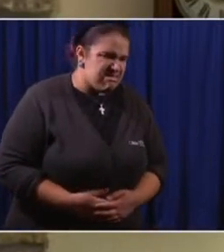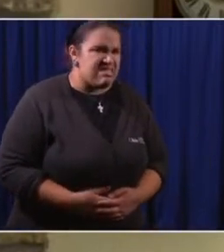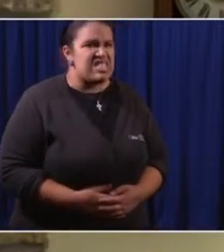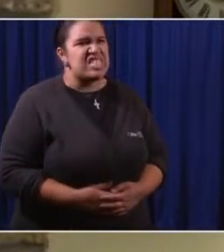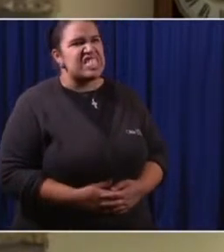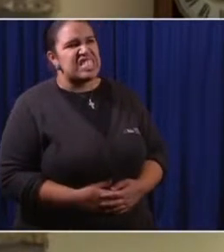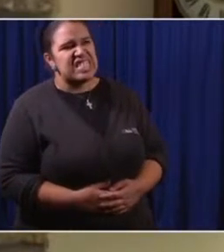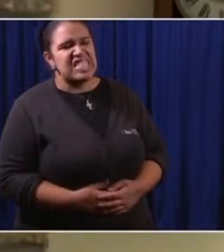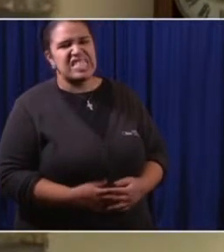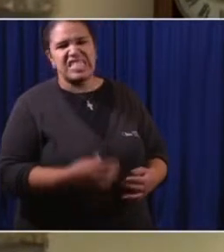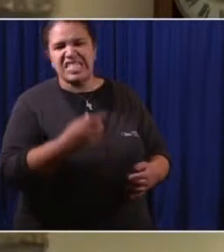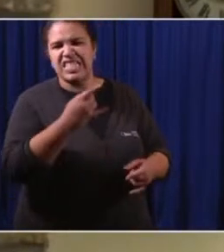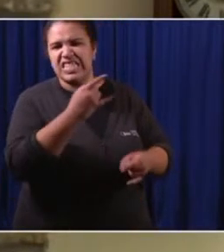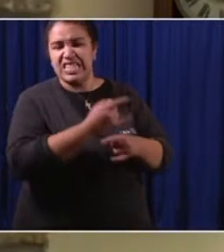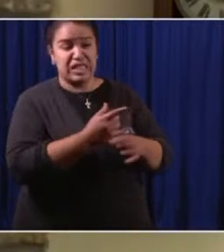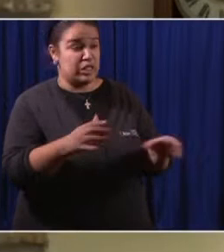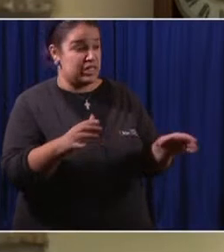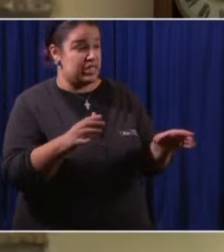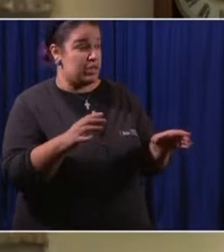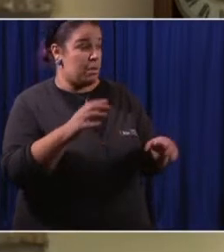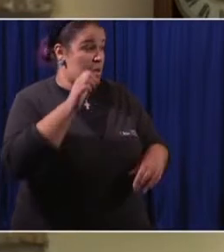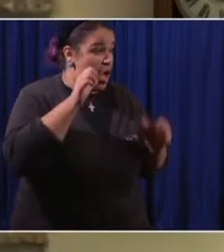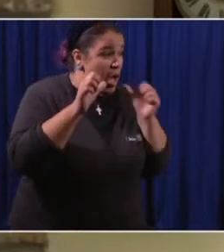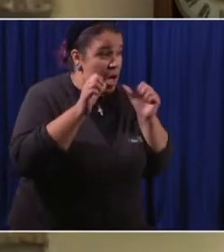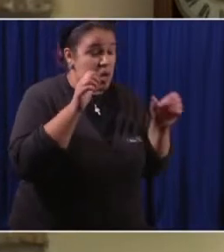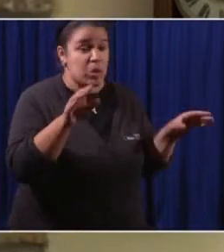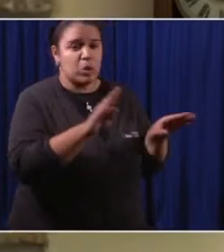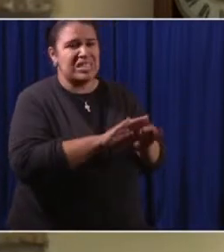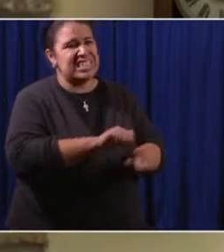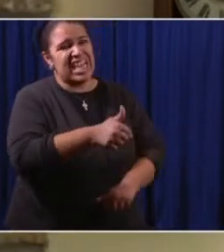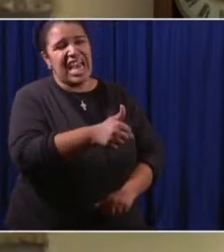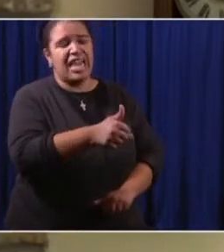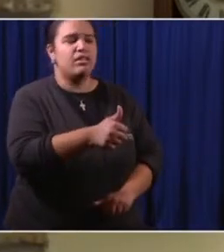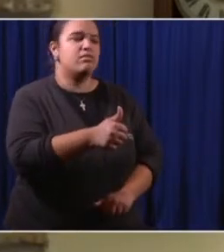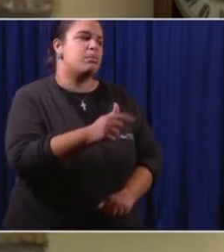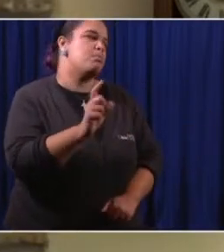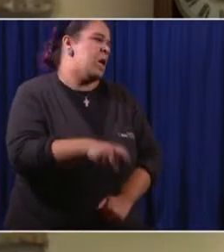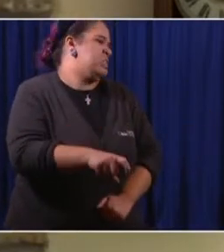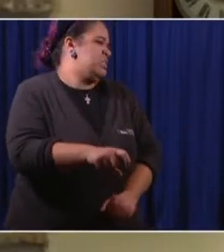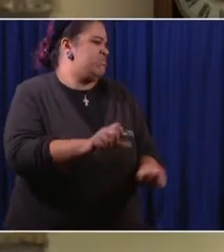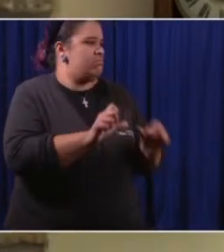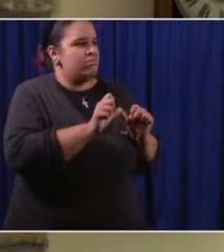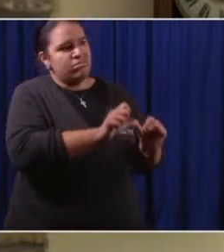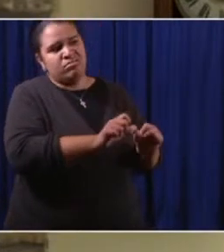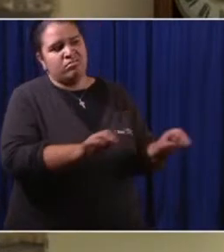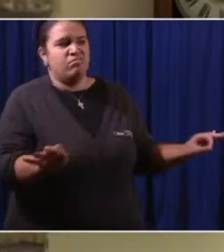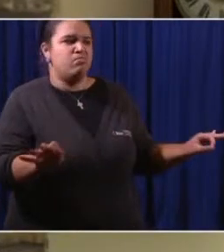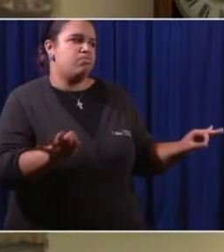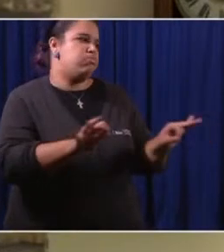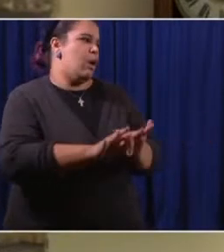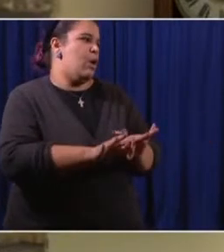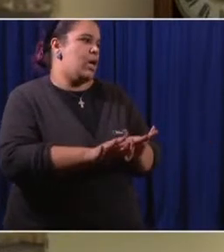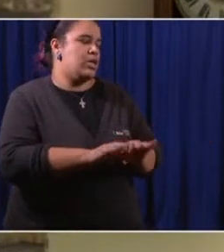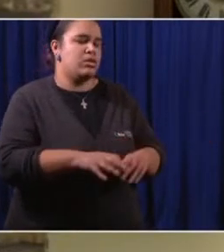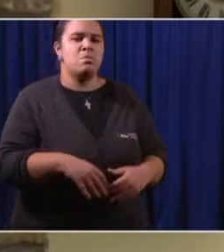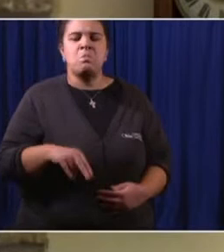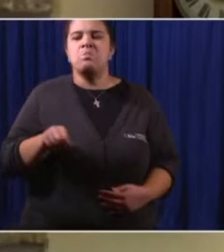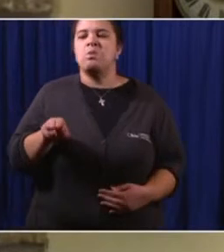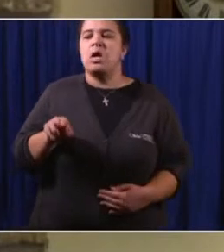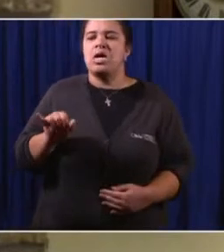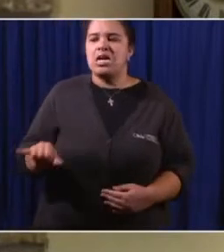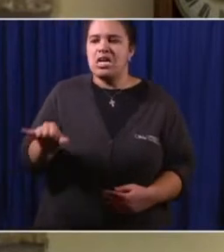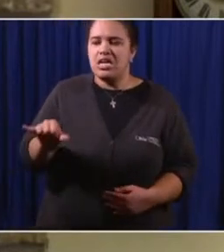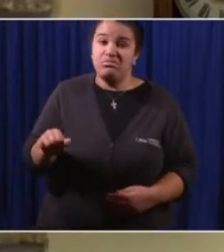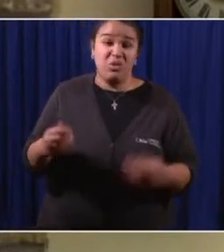is very important to their communities and to their cities. So we are at this point consulting our lawyers